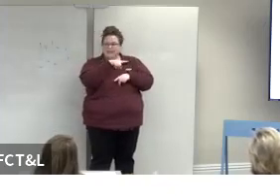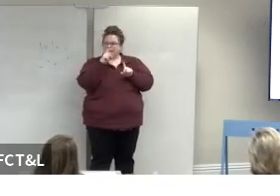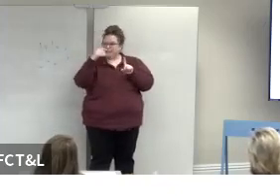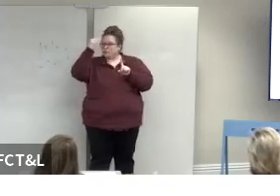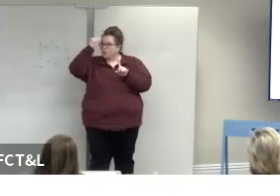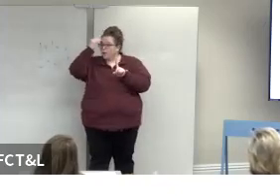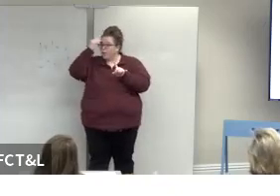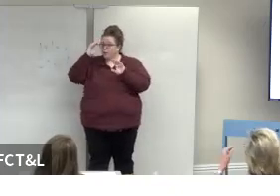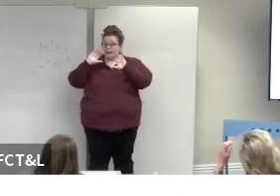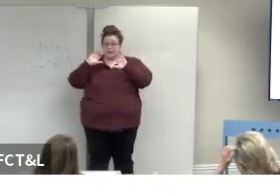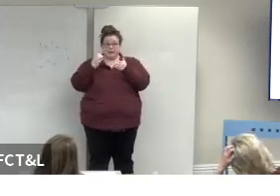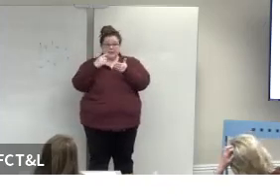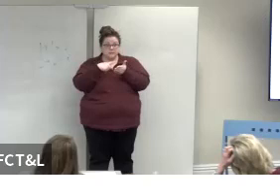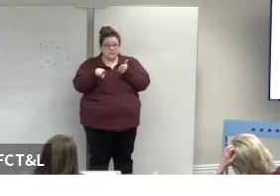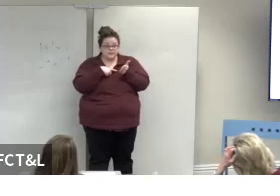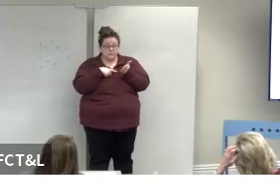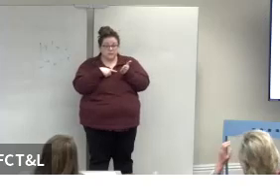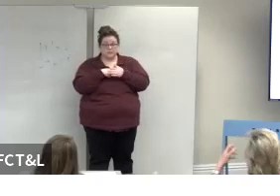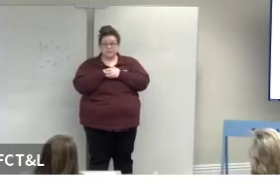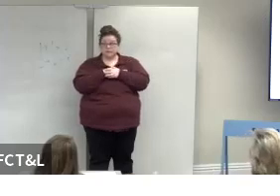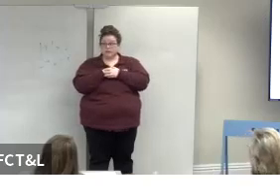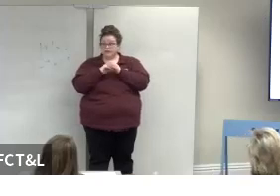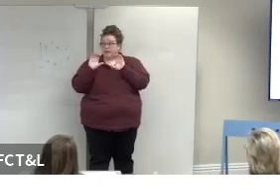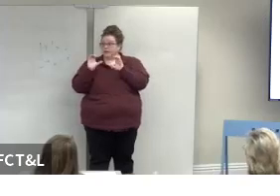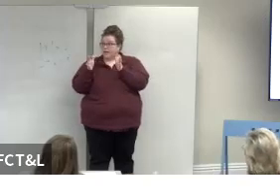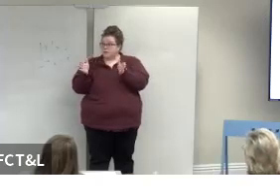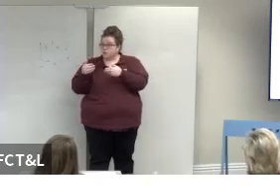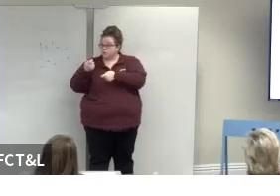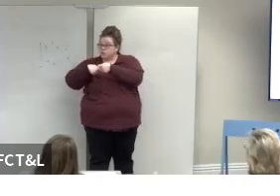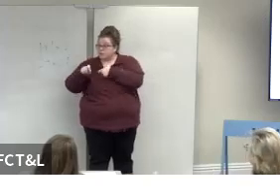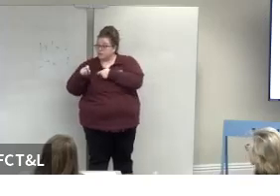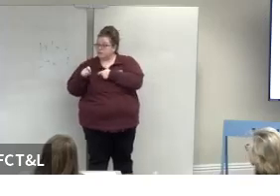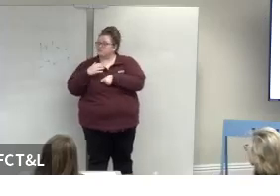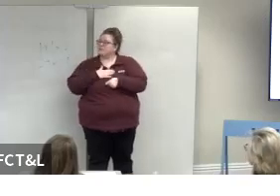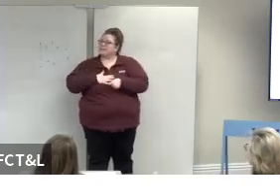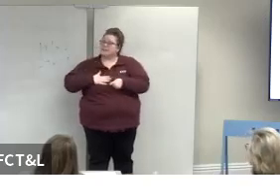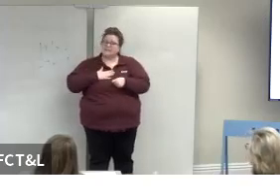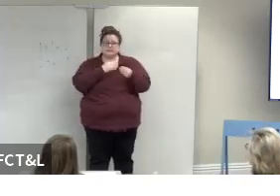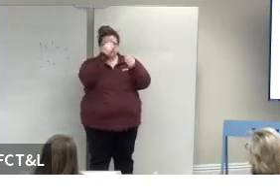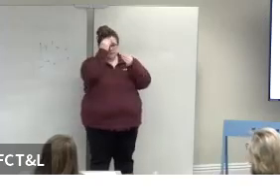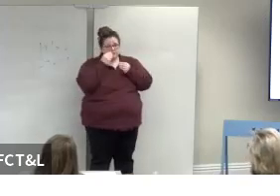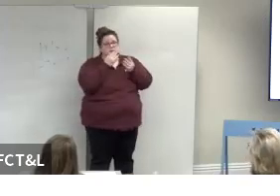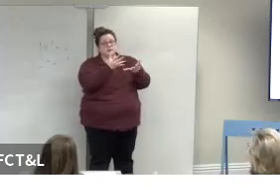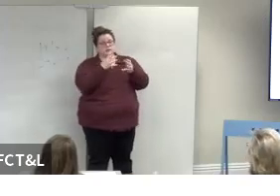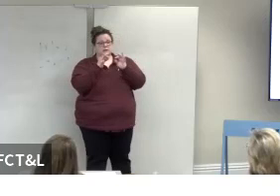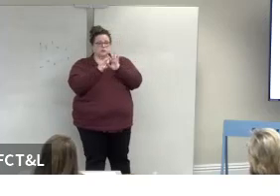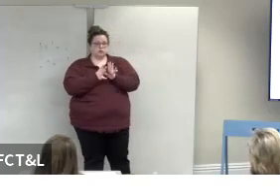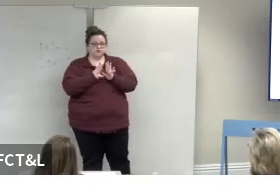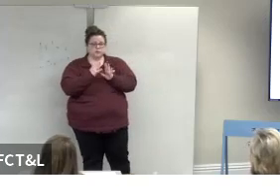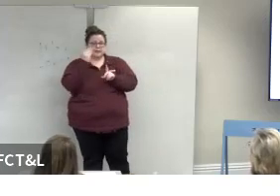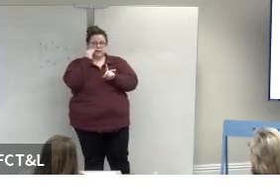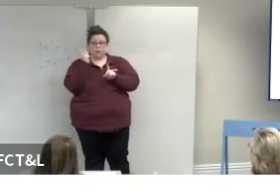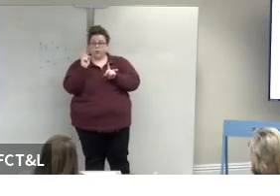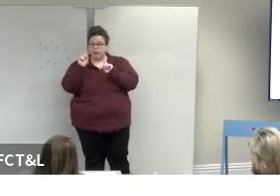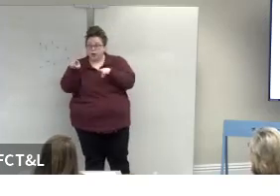facilitating communication. However, they need to know if the class is canceled. Has the classroom changed? So keep them